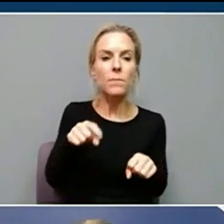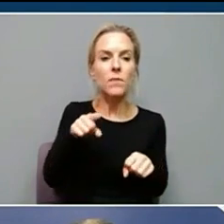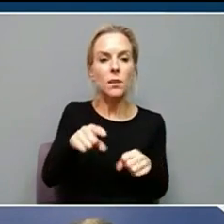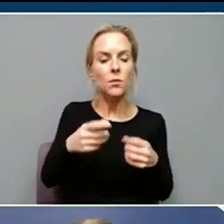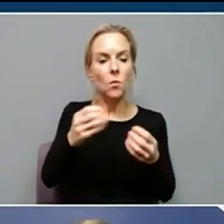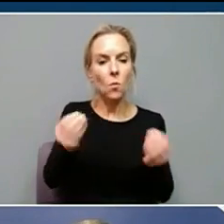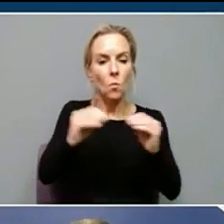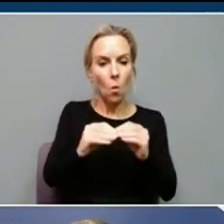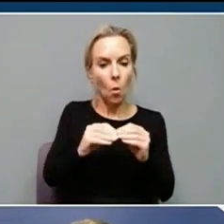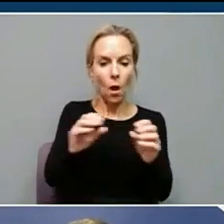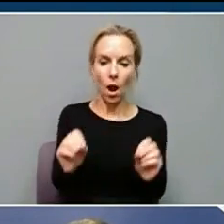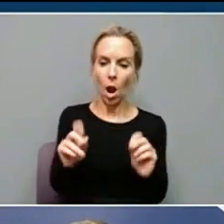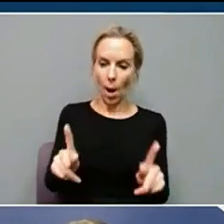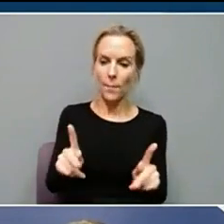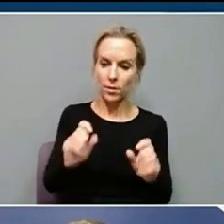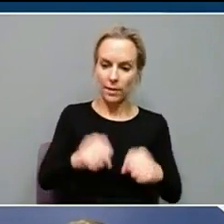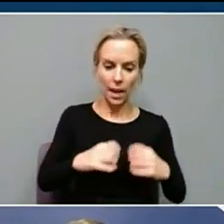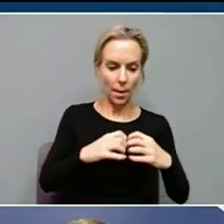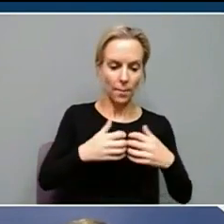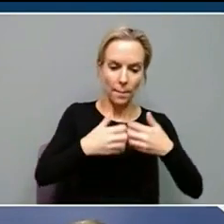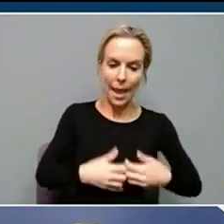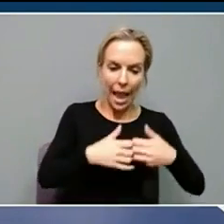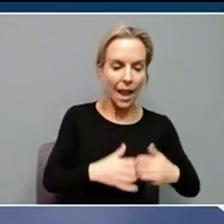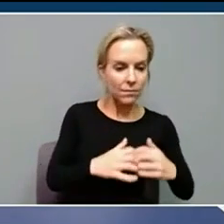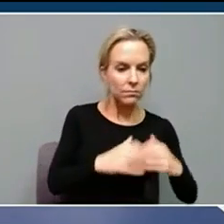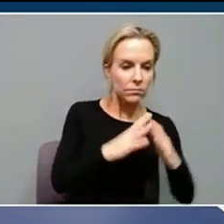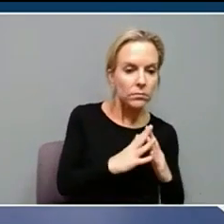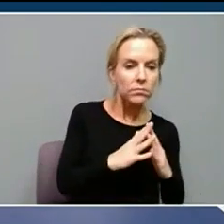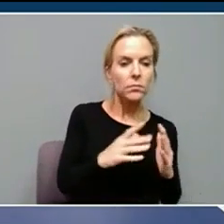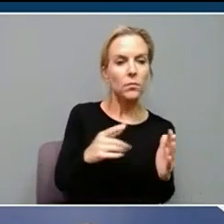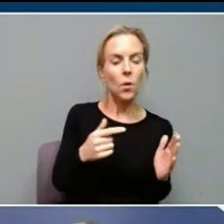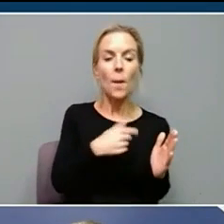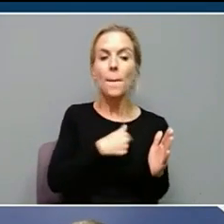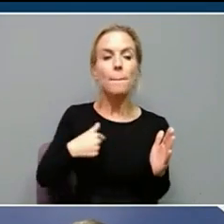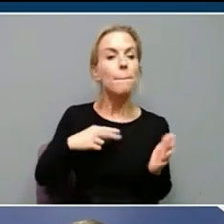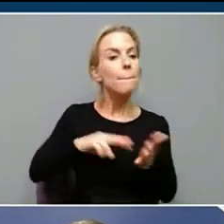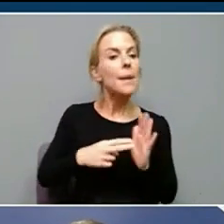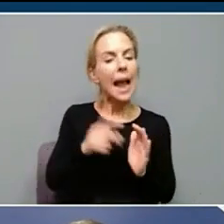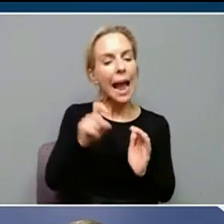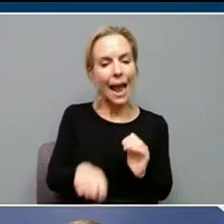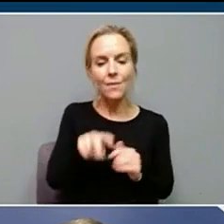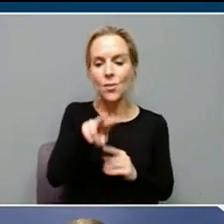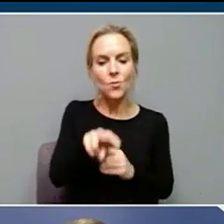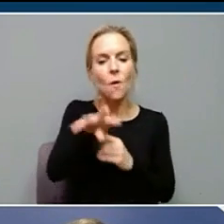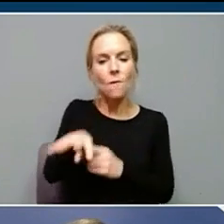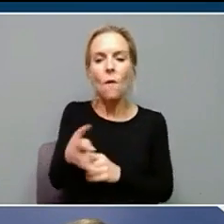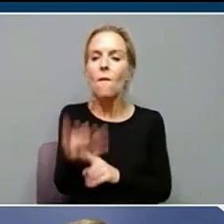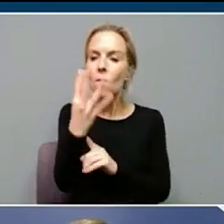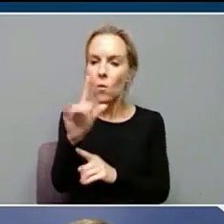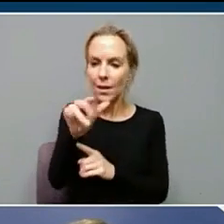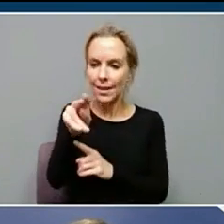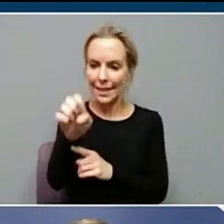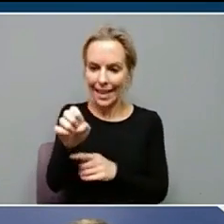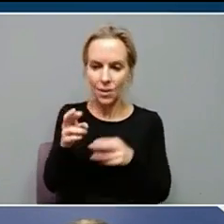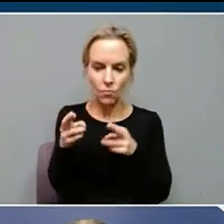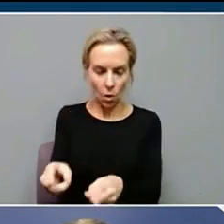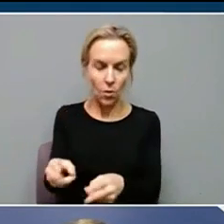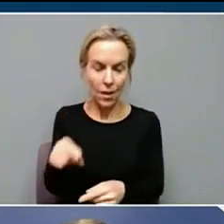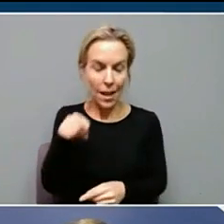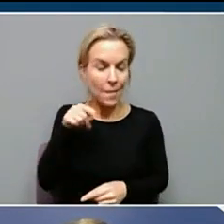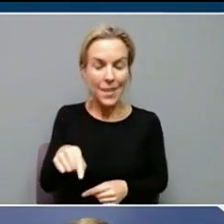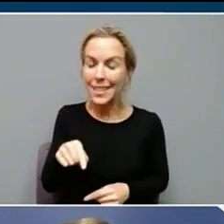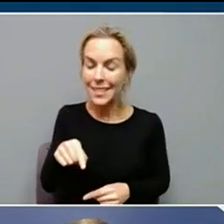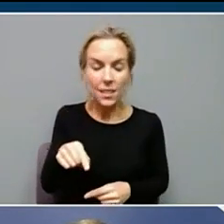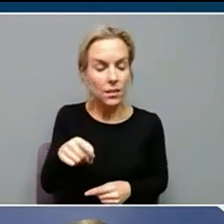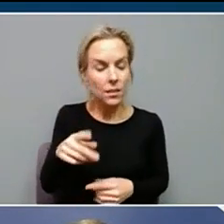other opportunities that always said we've got to have a four-lane road. But this stretch is also one of the most